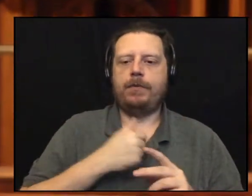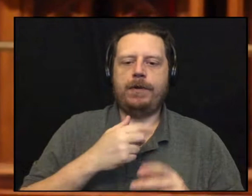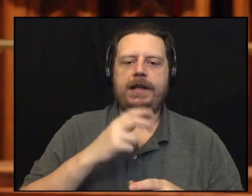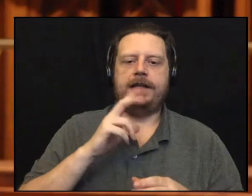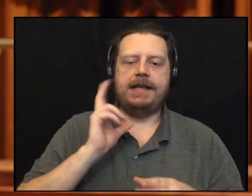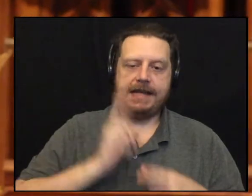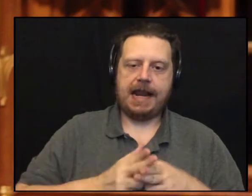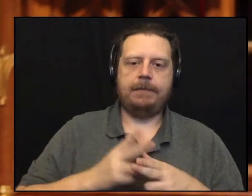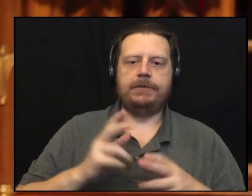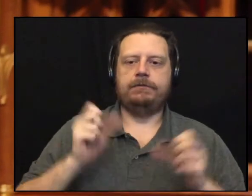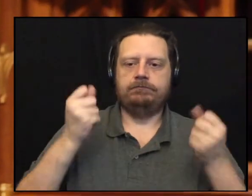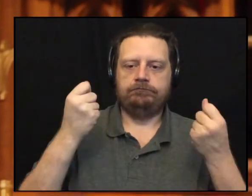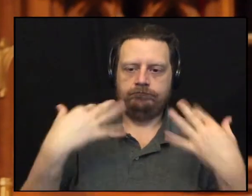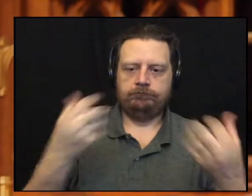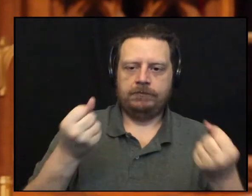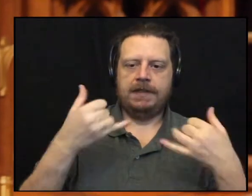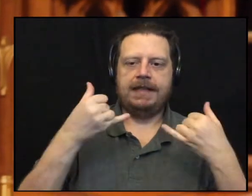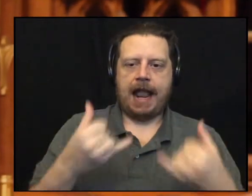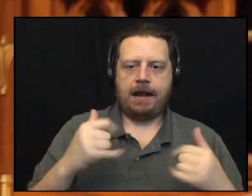name.